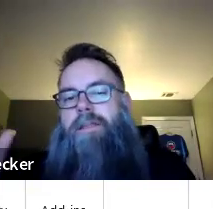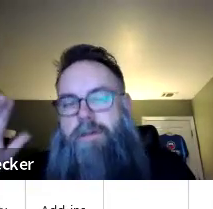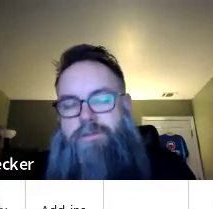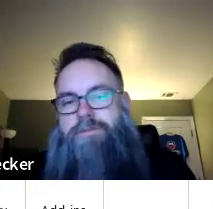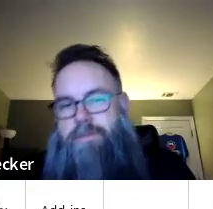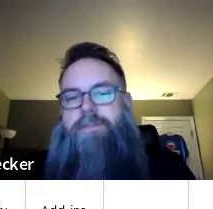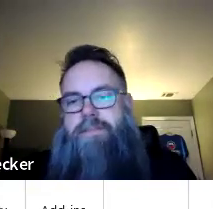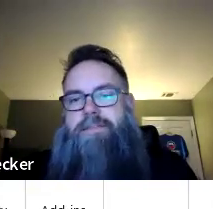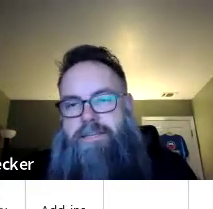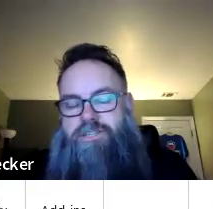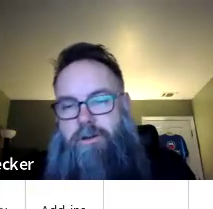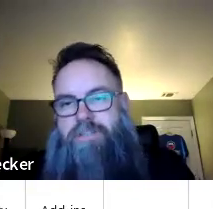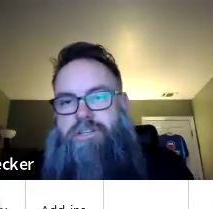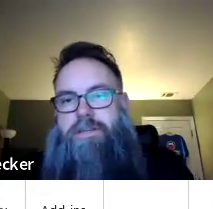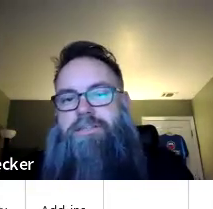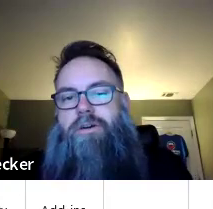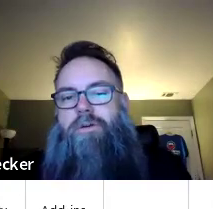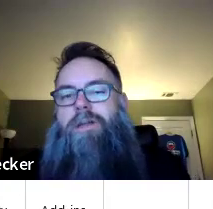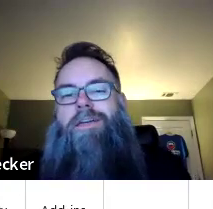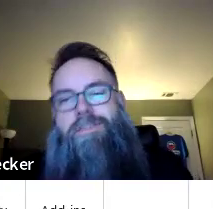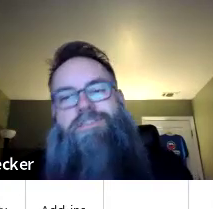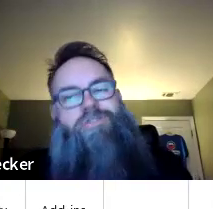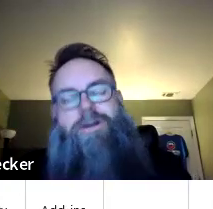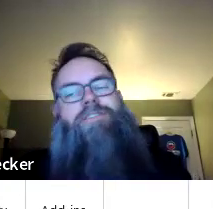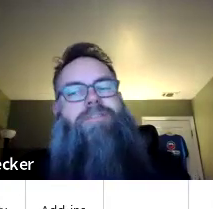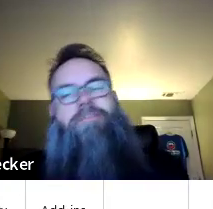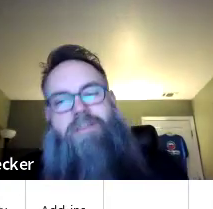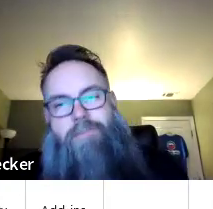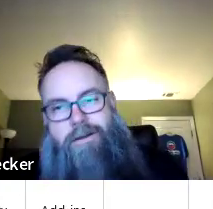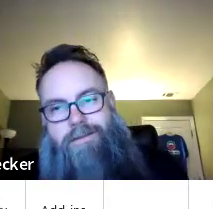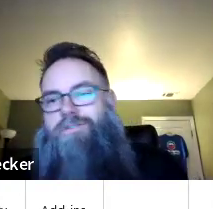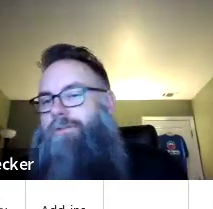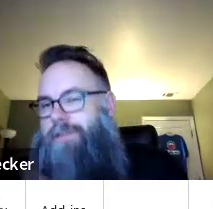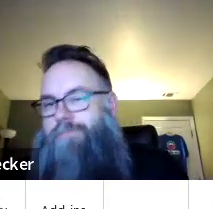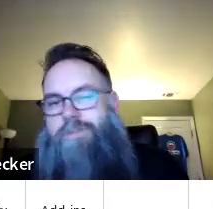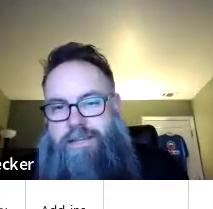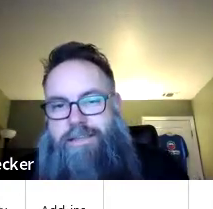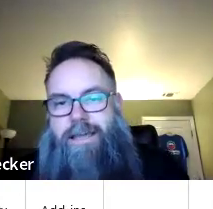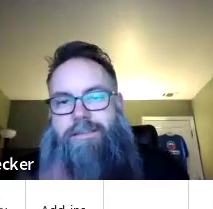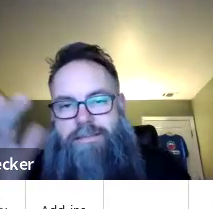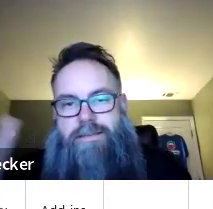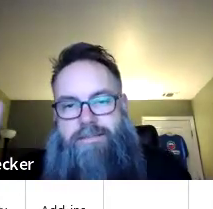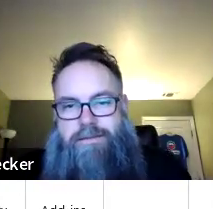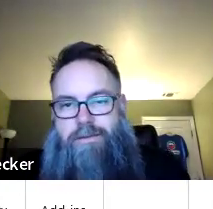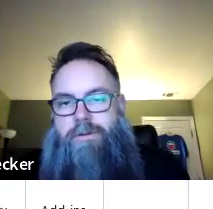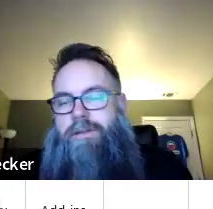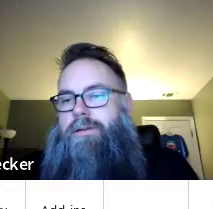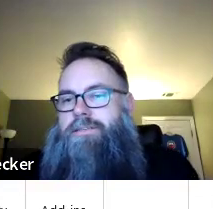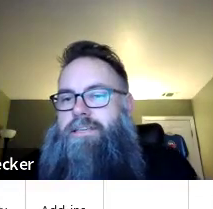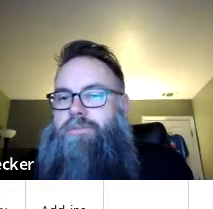that come in, look at those incidences like Sharon mentioned. And so this is you guys doing something about it. And so I really appreciate that. This is